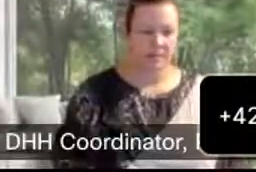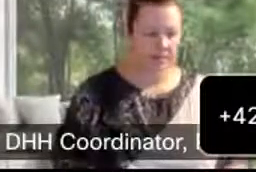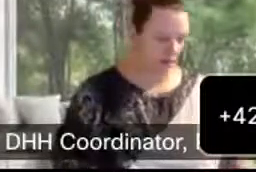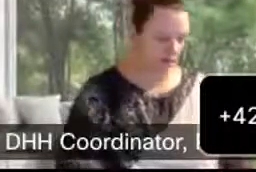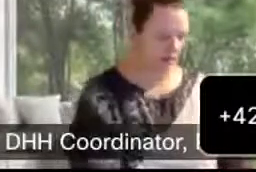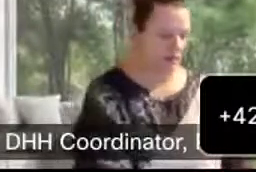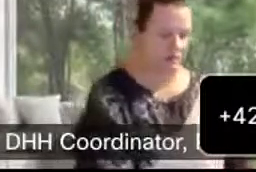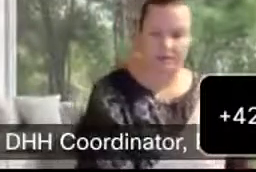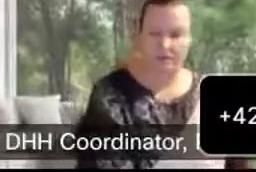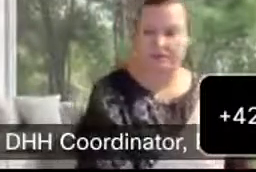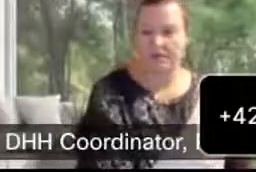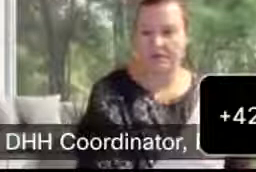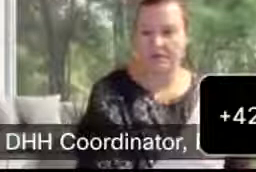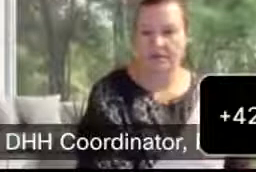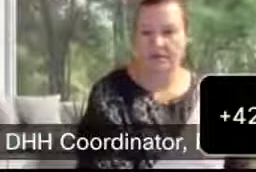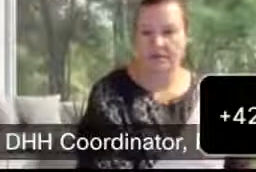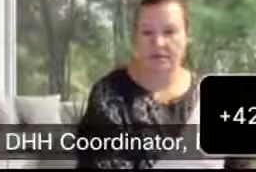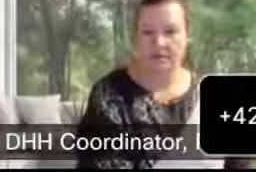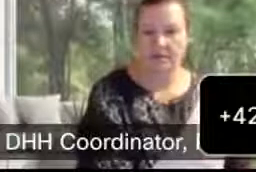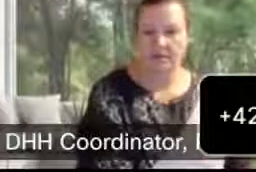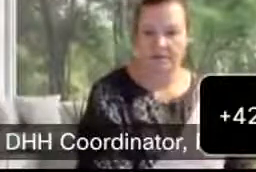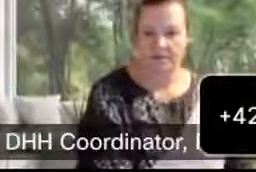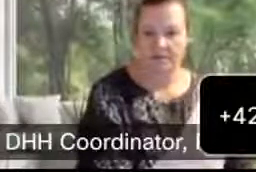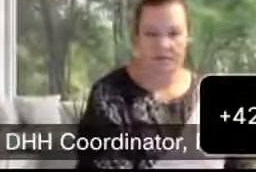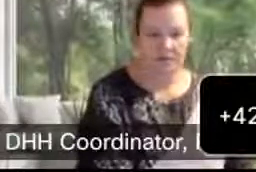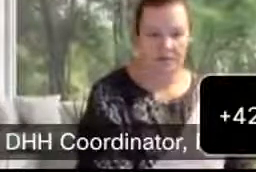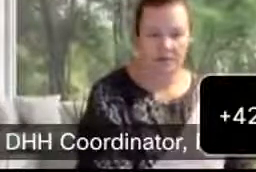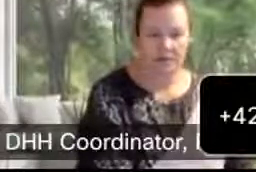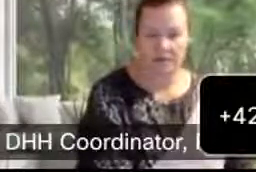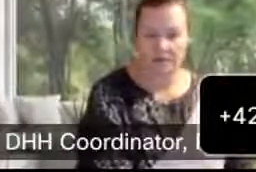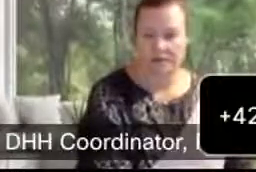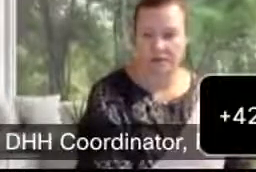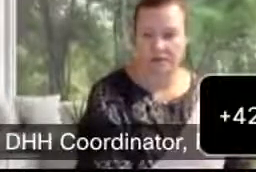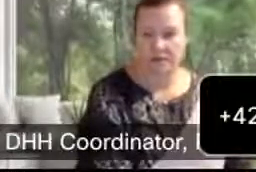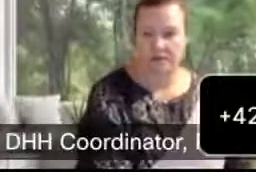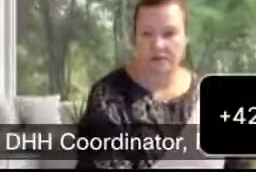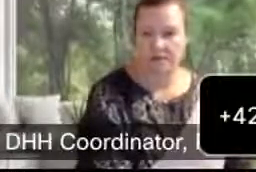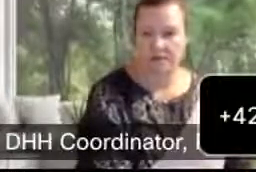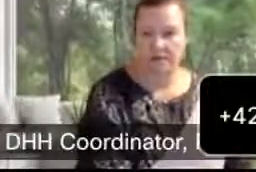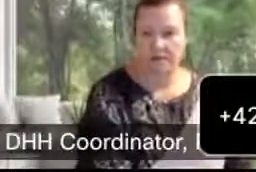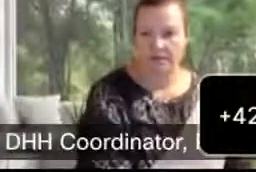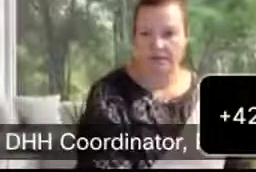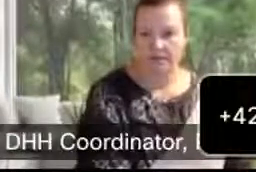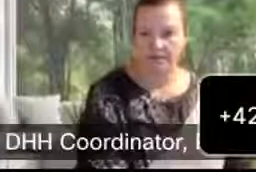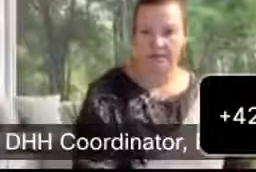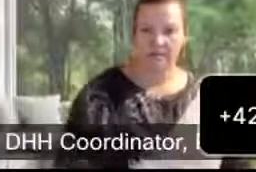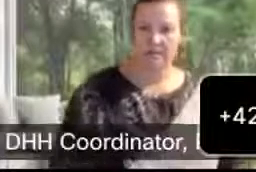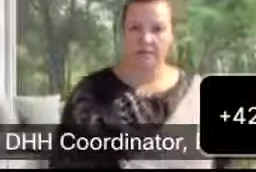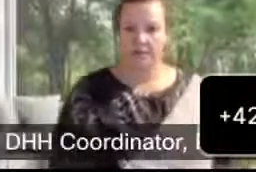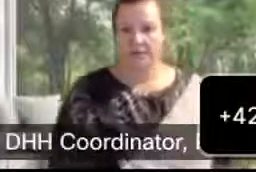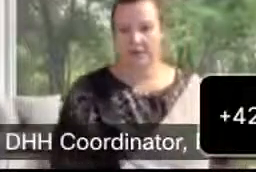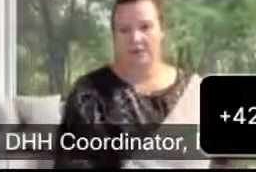from different vendors such as Alpha One, which is an emergency